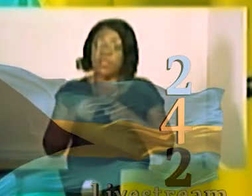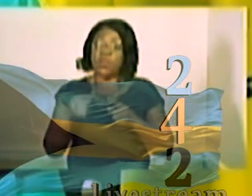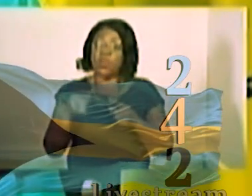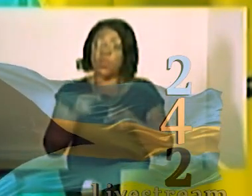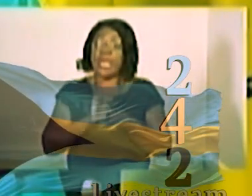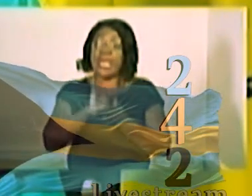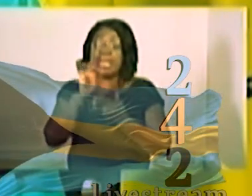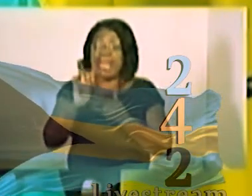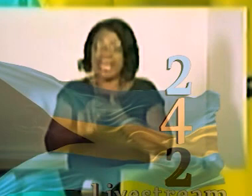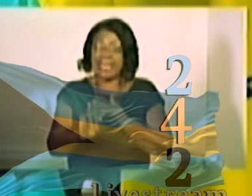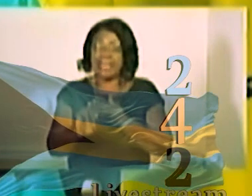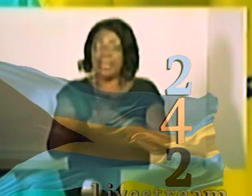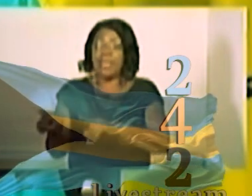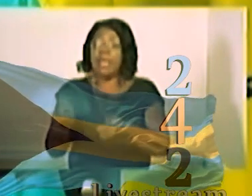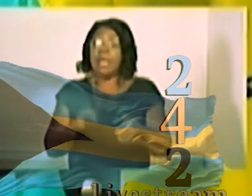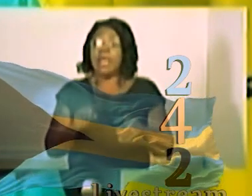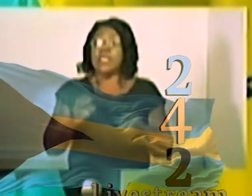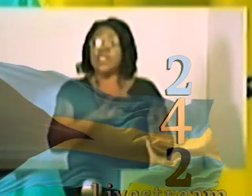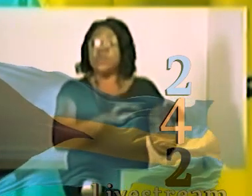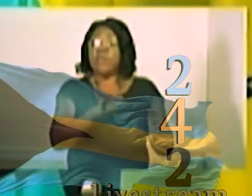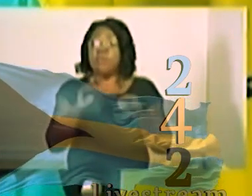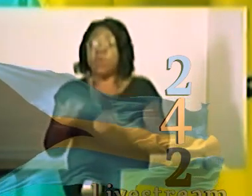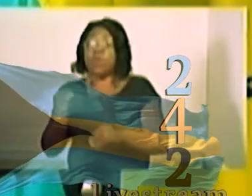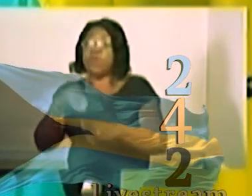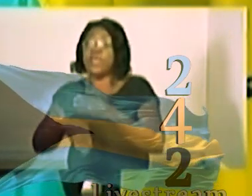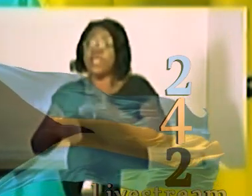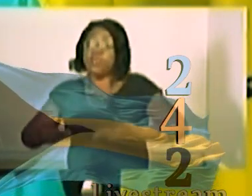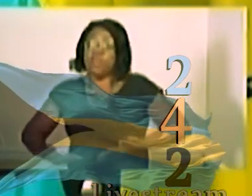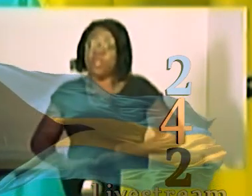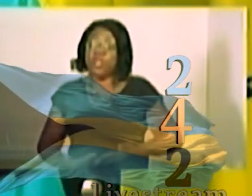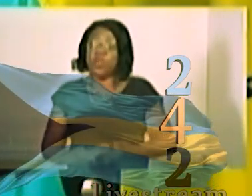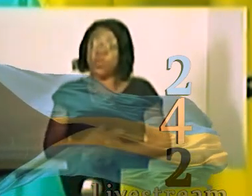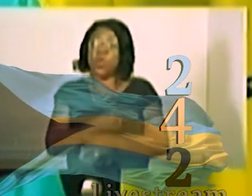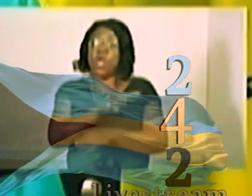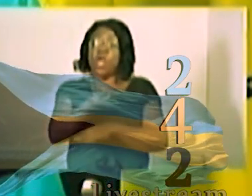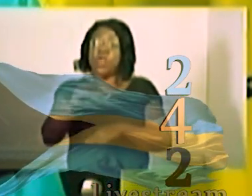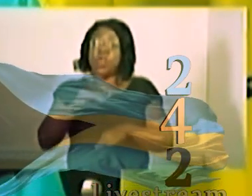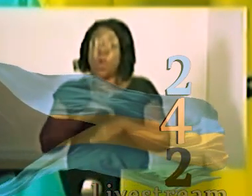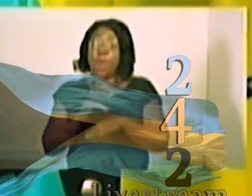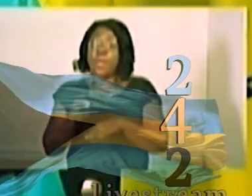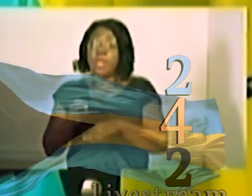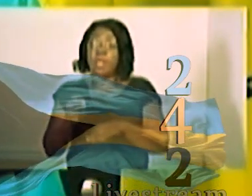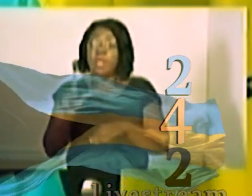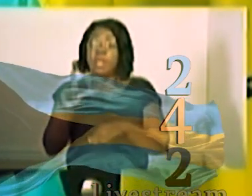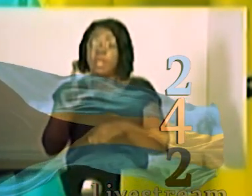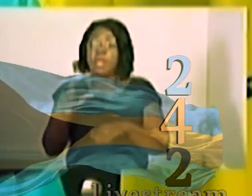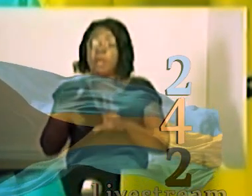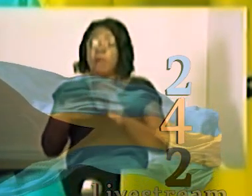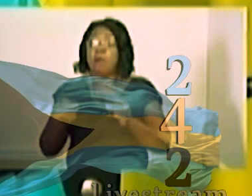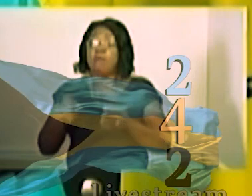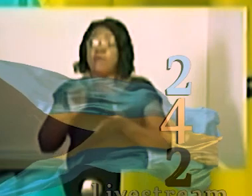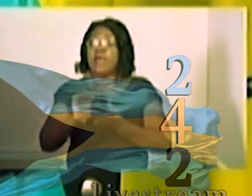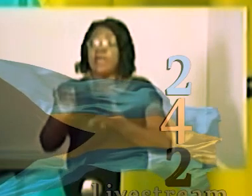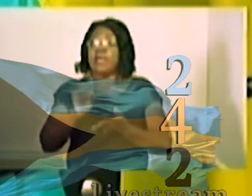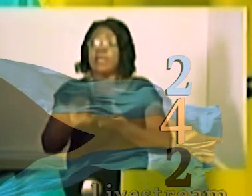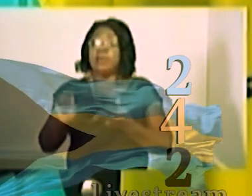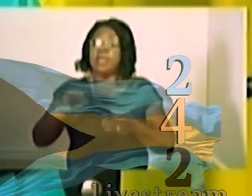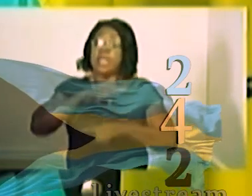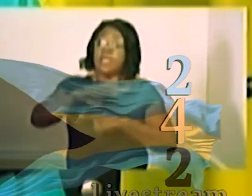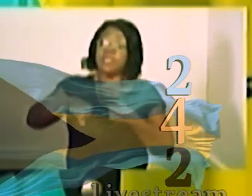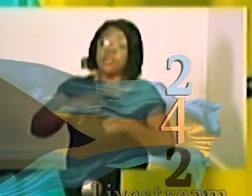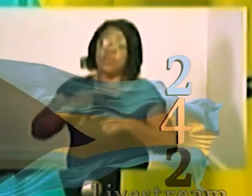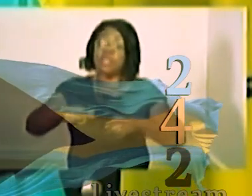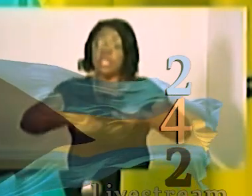end as we move into the new normal of our economic and social